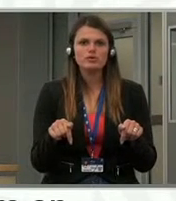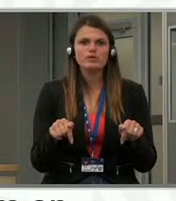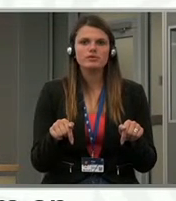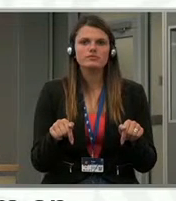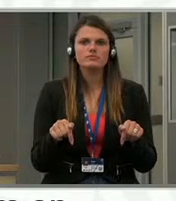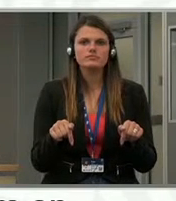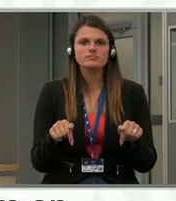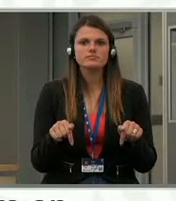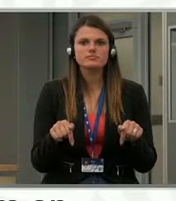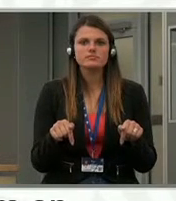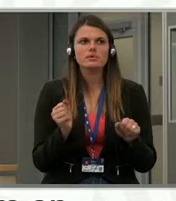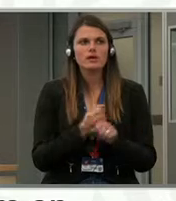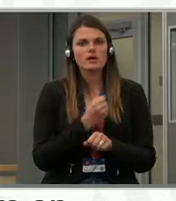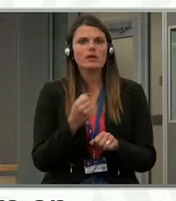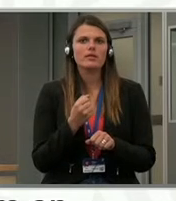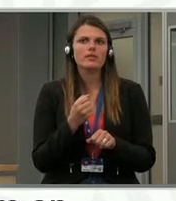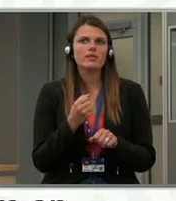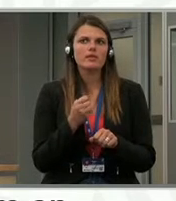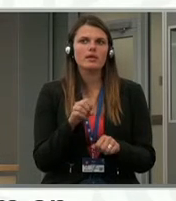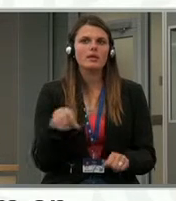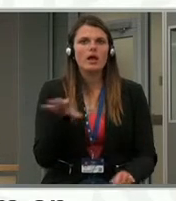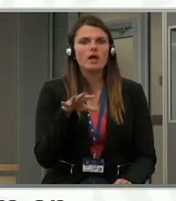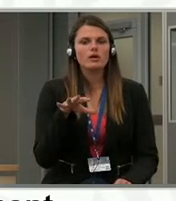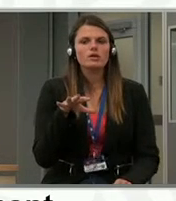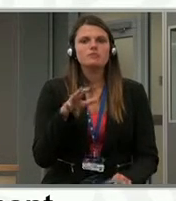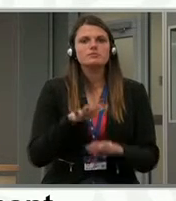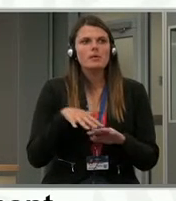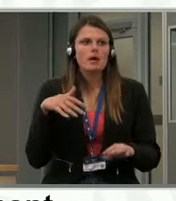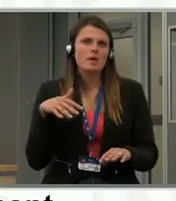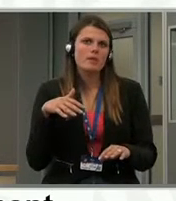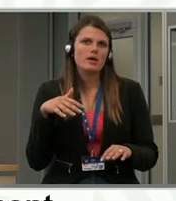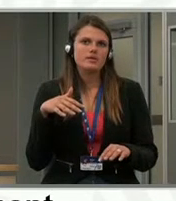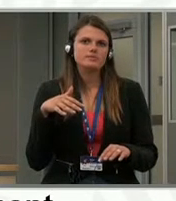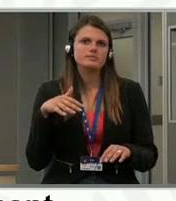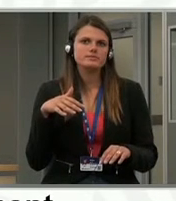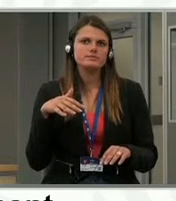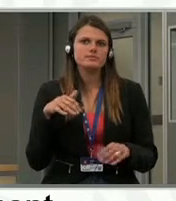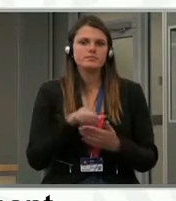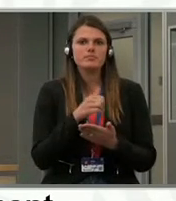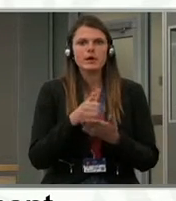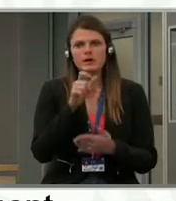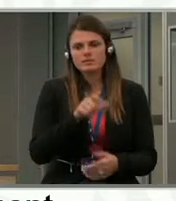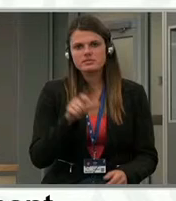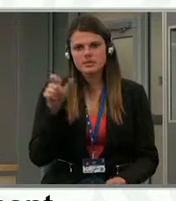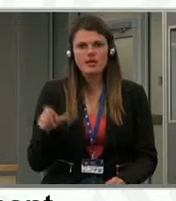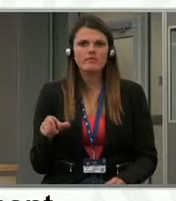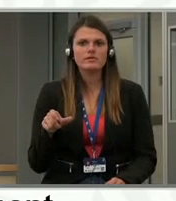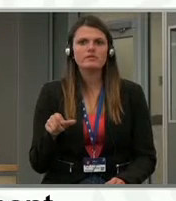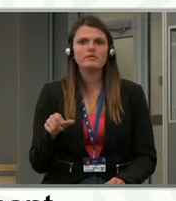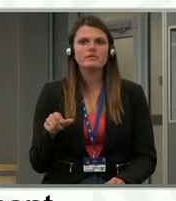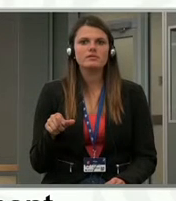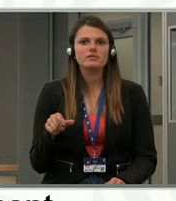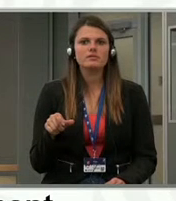the European Parliament. We also have Mr. MEP Marek Plura that made a big